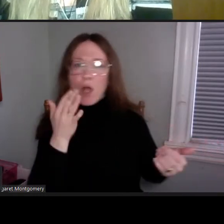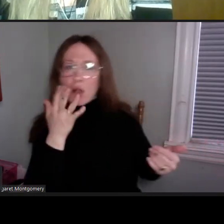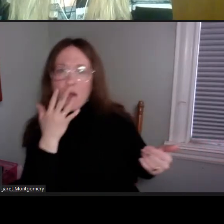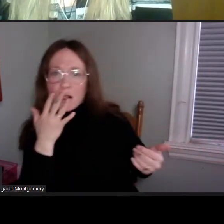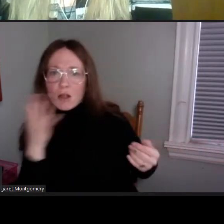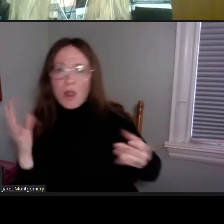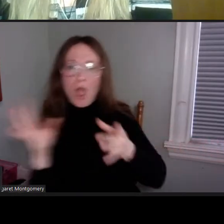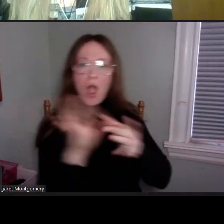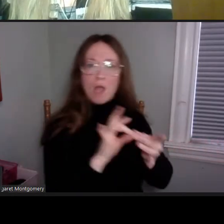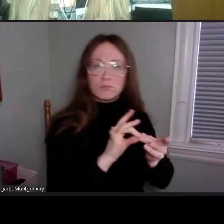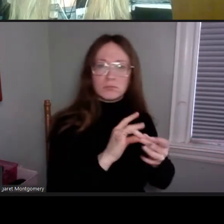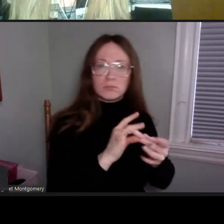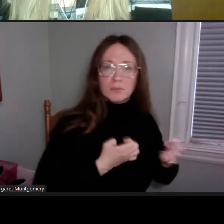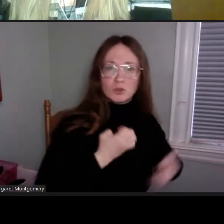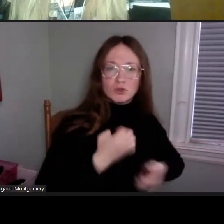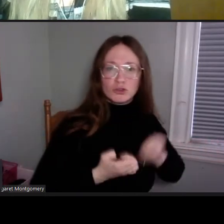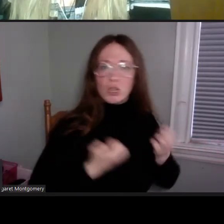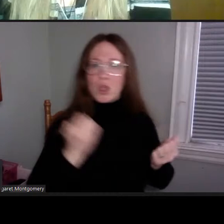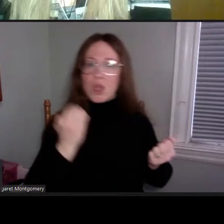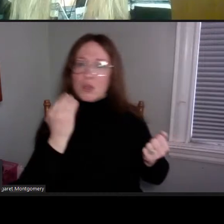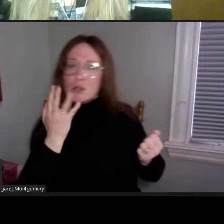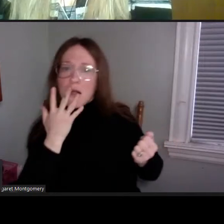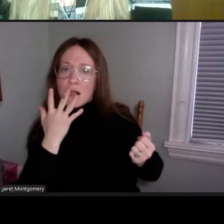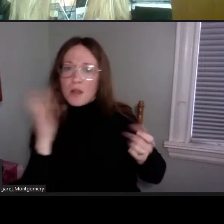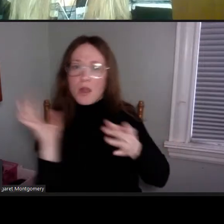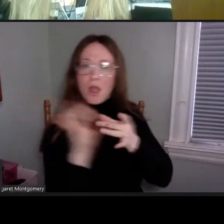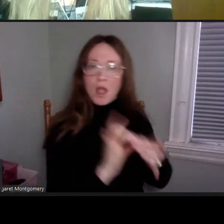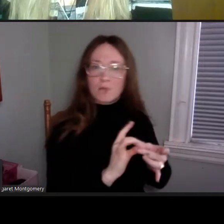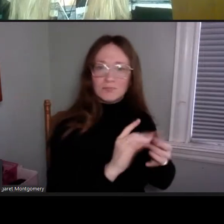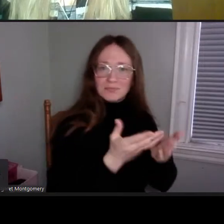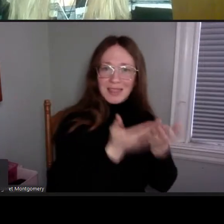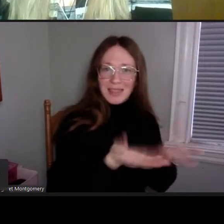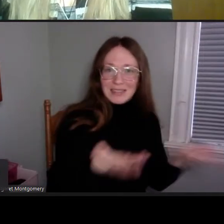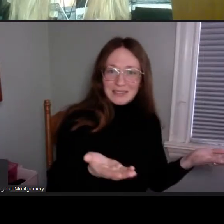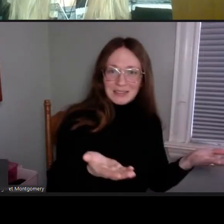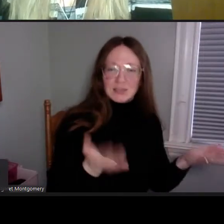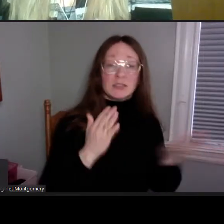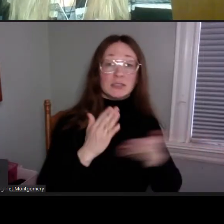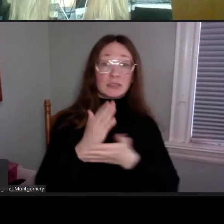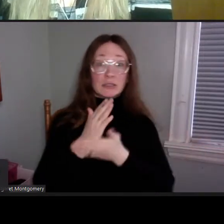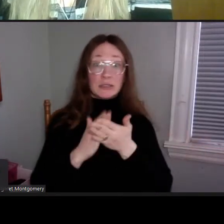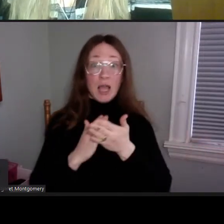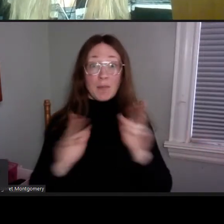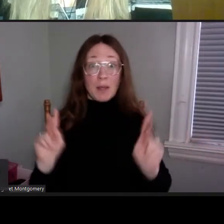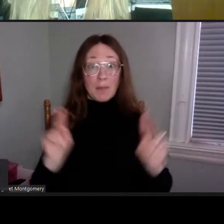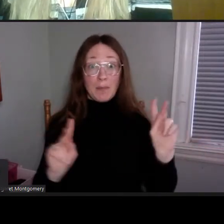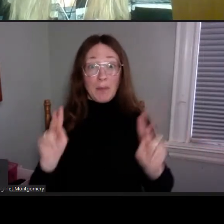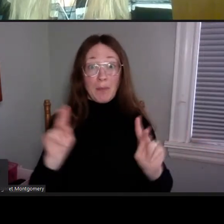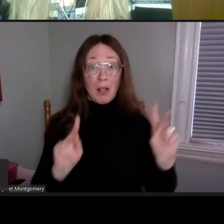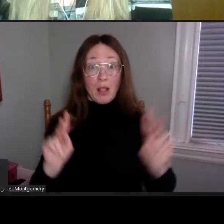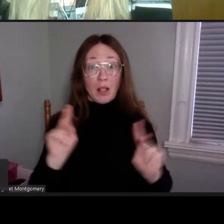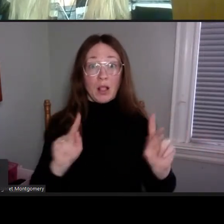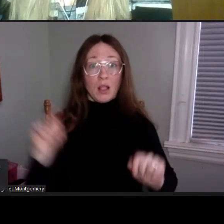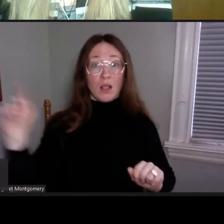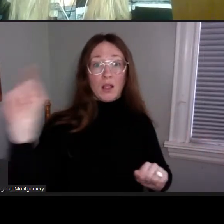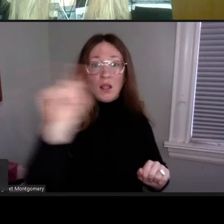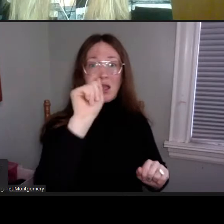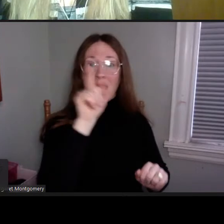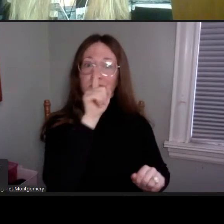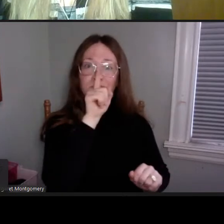emotions, different ways of doing that. So some individuals will do that. Some of them, it's just not a concept of it all.